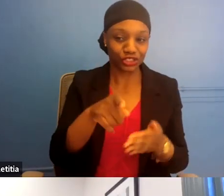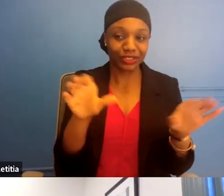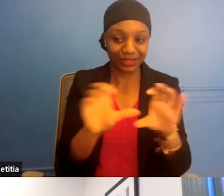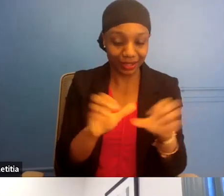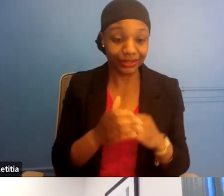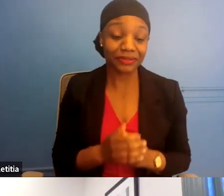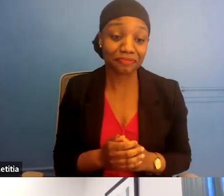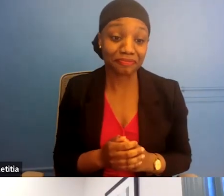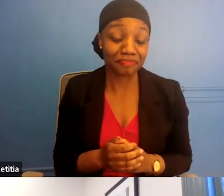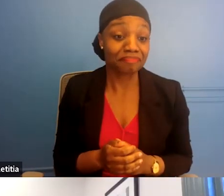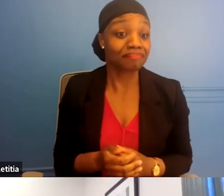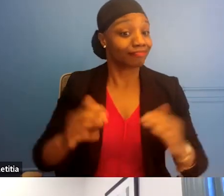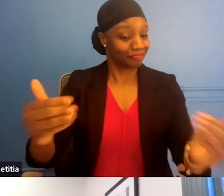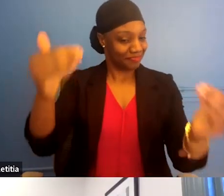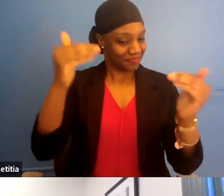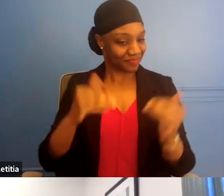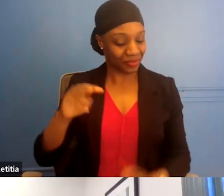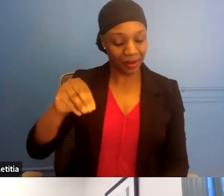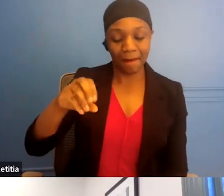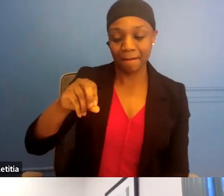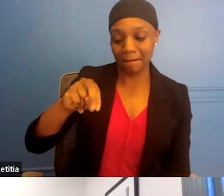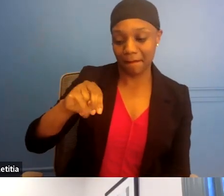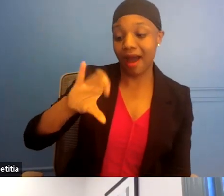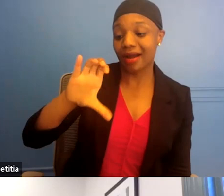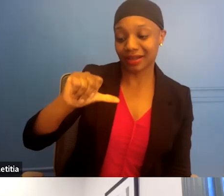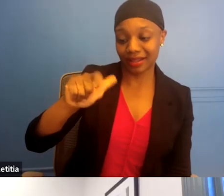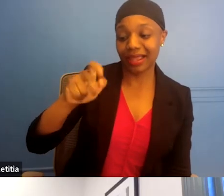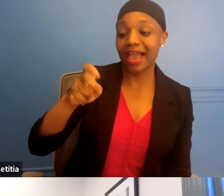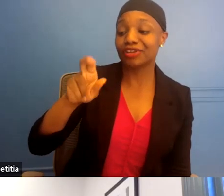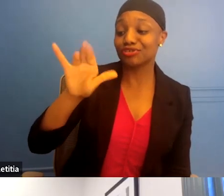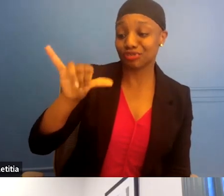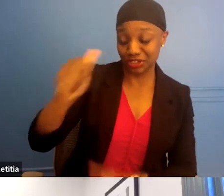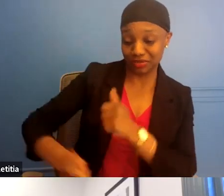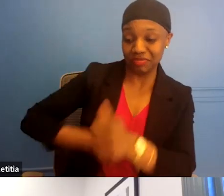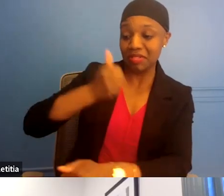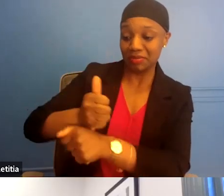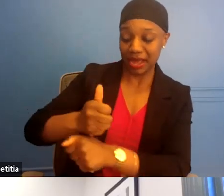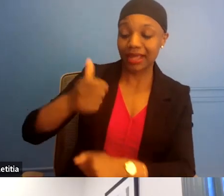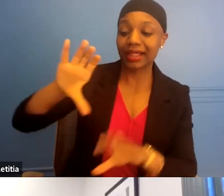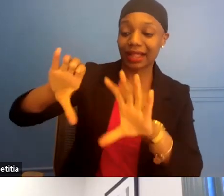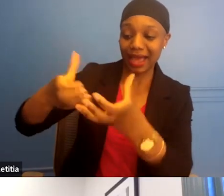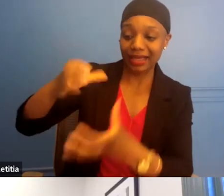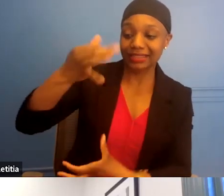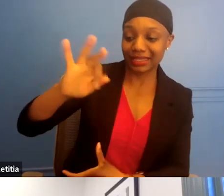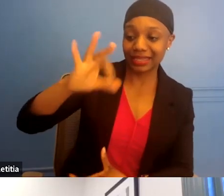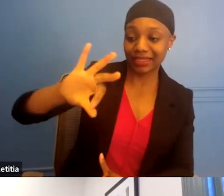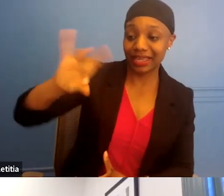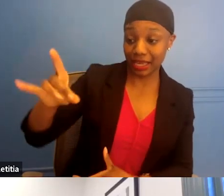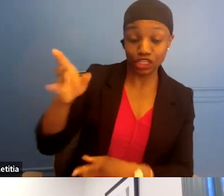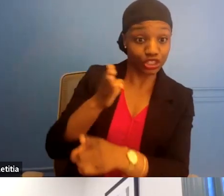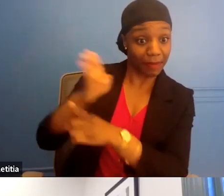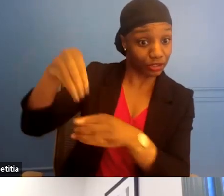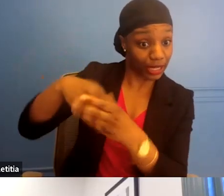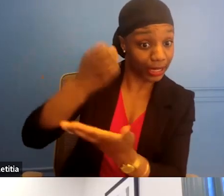also pleased to introduce Monica Landry, a member of the Mount Holyoke class of 90, where she majored in not